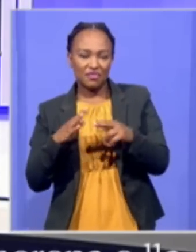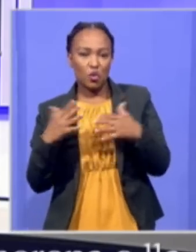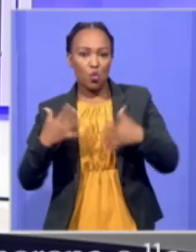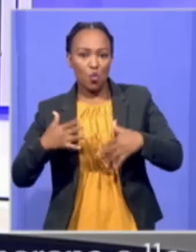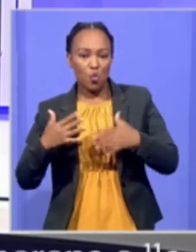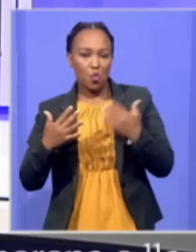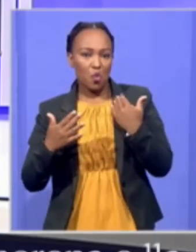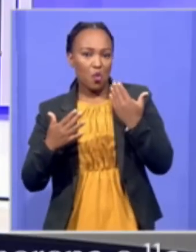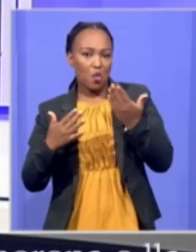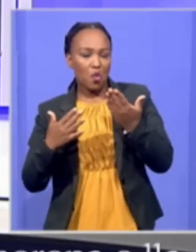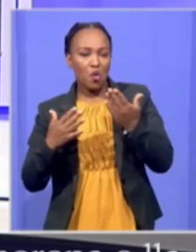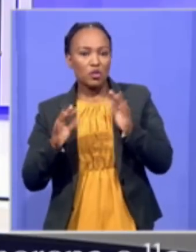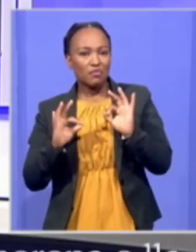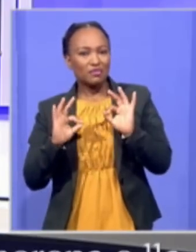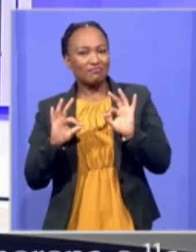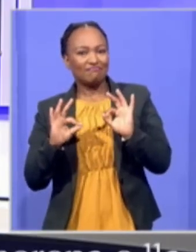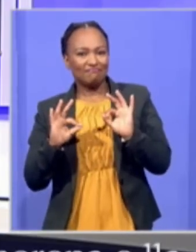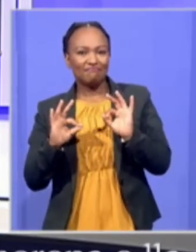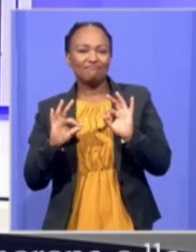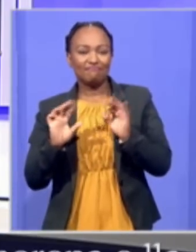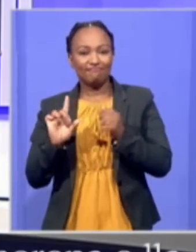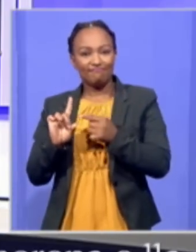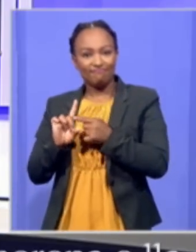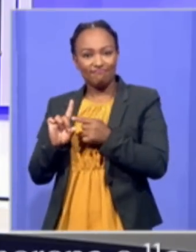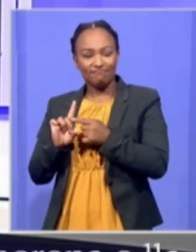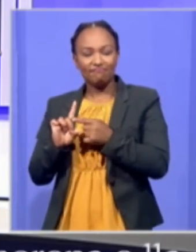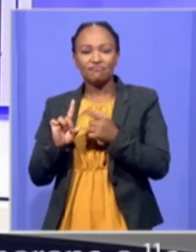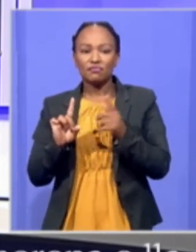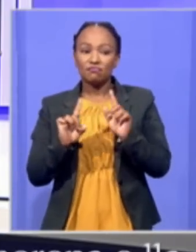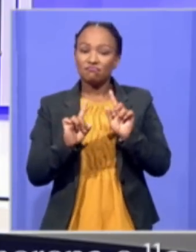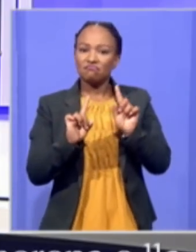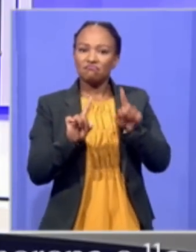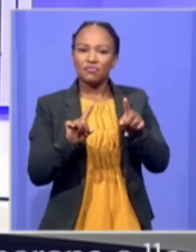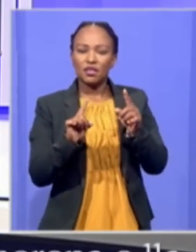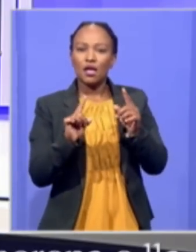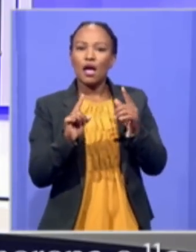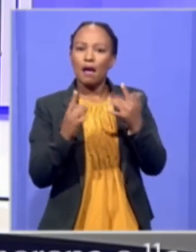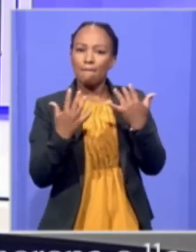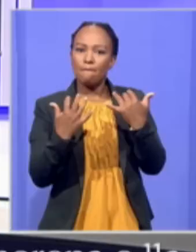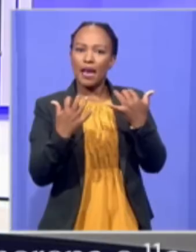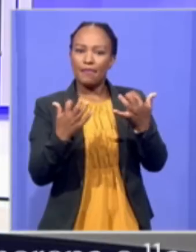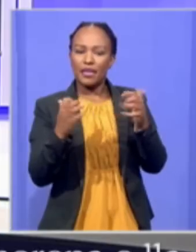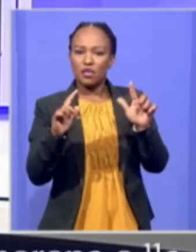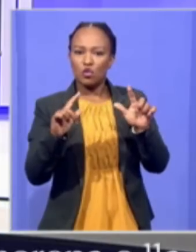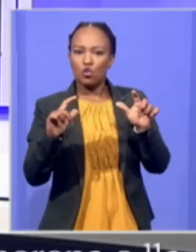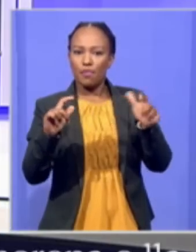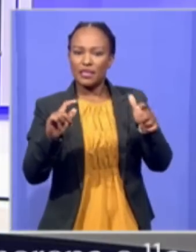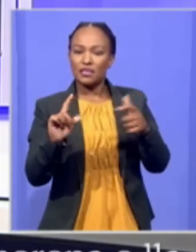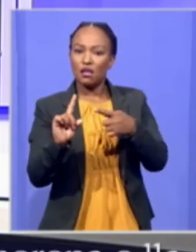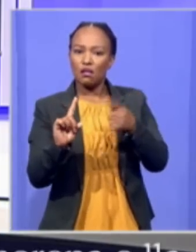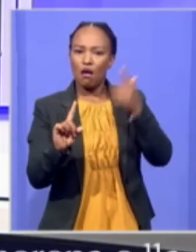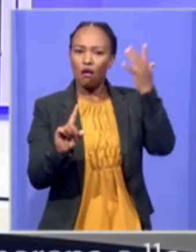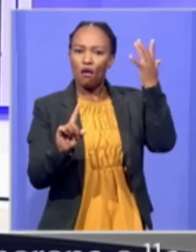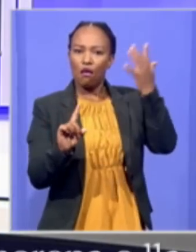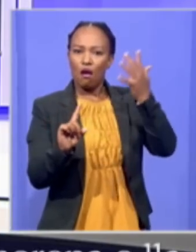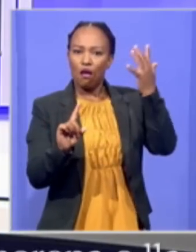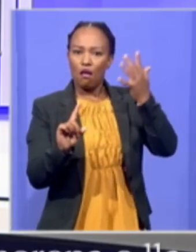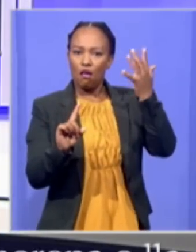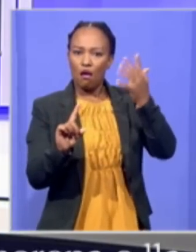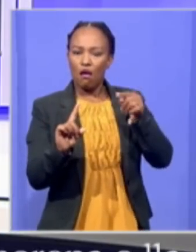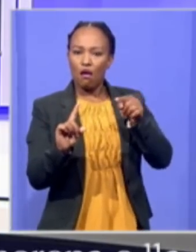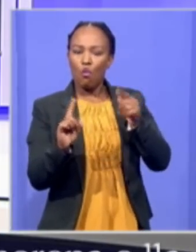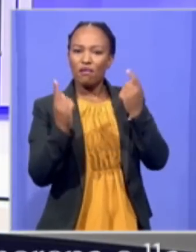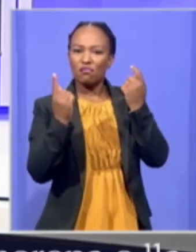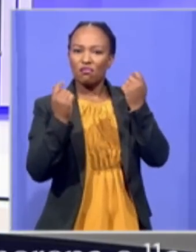go ba maemong ao a hlokilego. Maluleke o be a begela komiti ya palamente mererong ya matlotlo ka ga ditaba tšeo di amago ditaba tša matlotlo